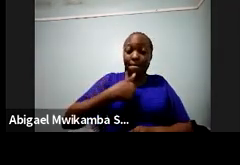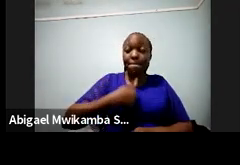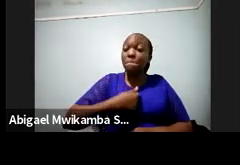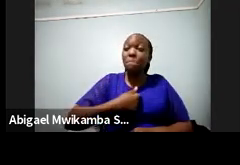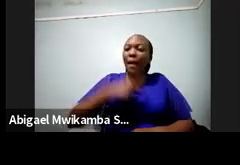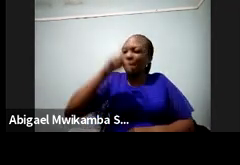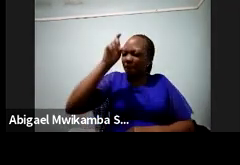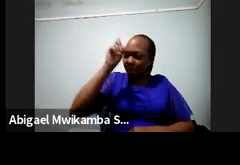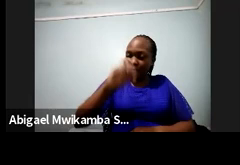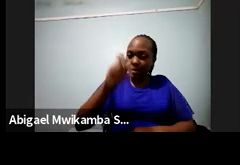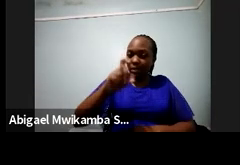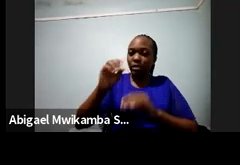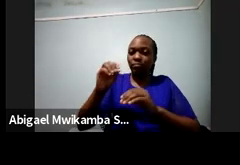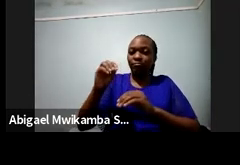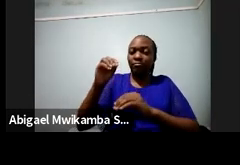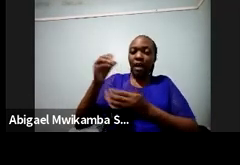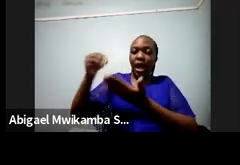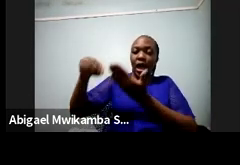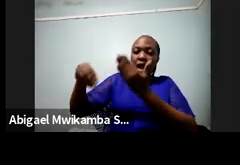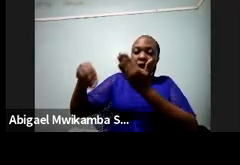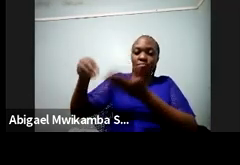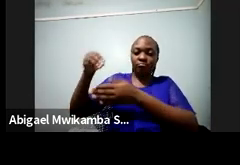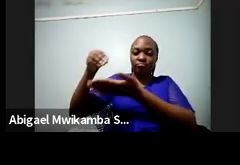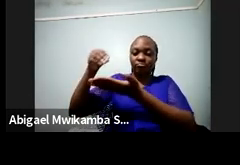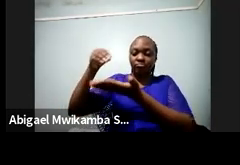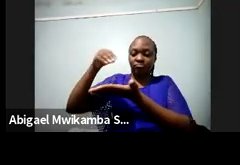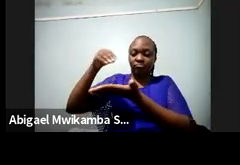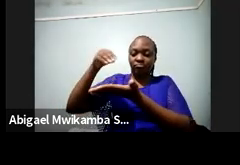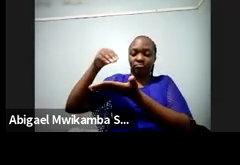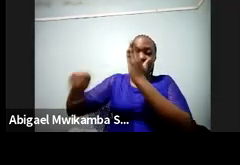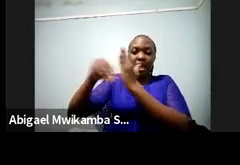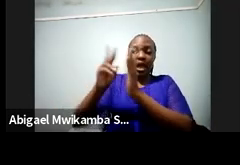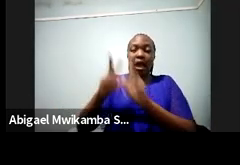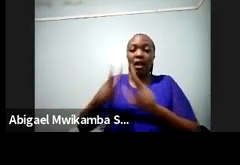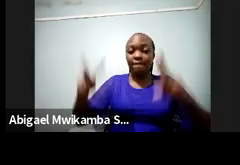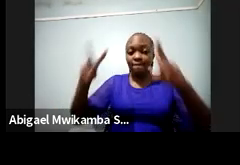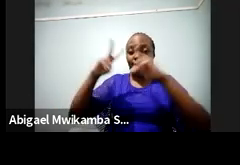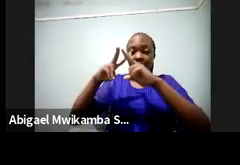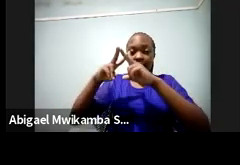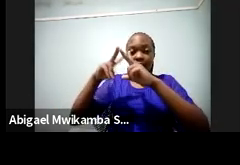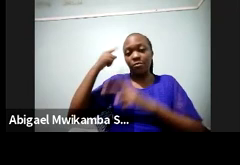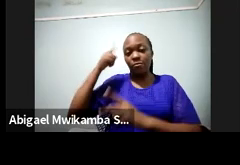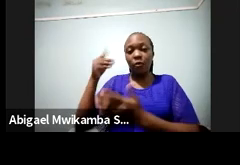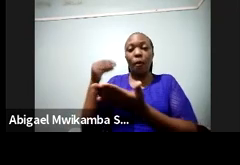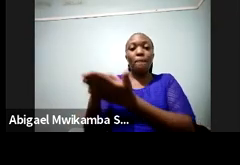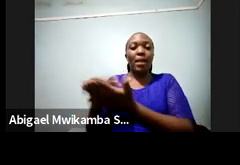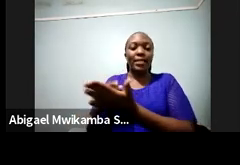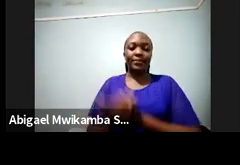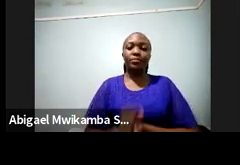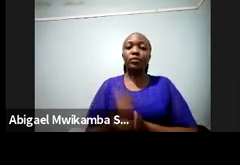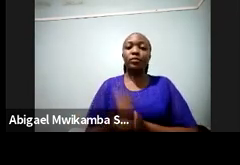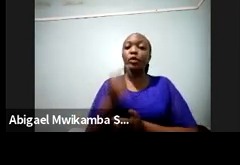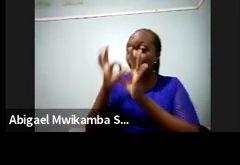down and keep is the concept of value for money. Whatever assignment you're given, ask